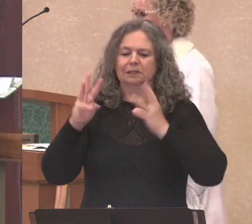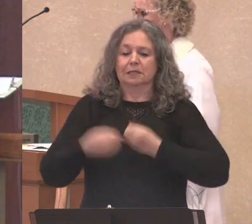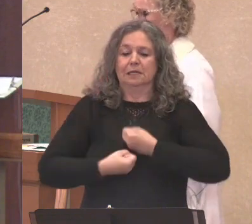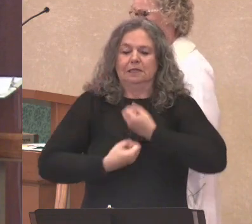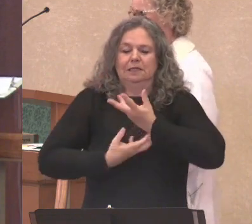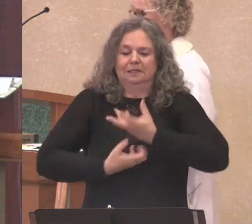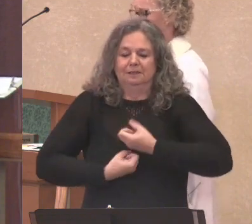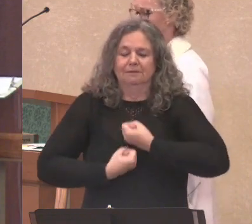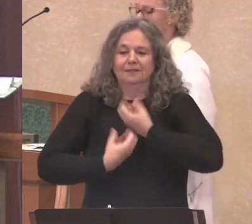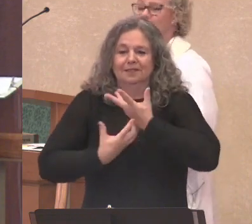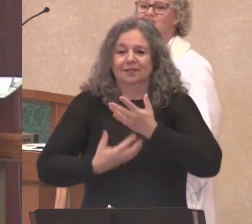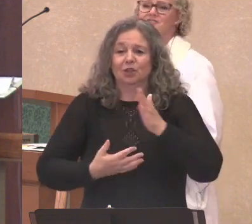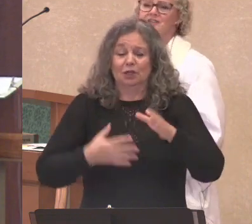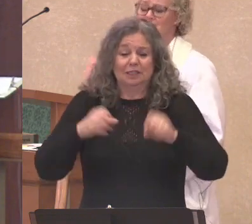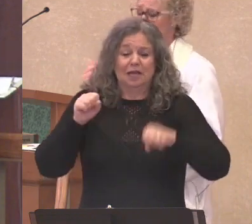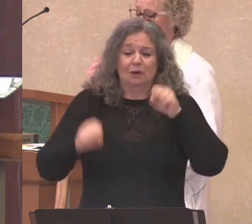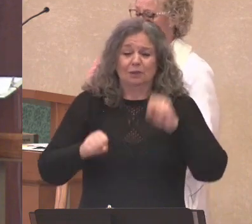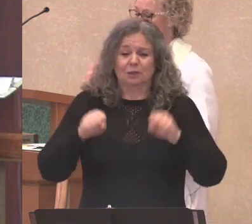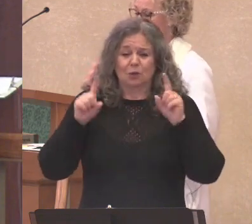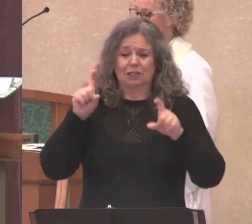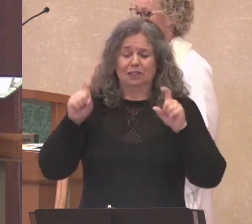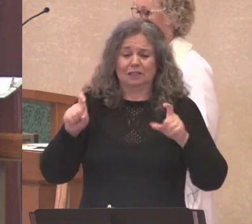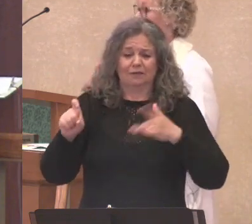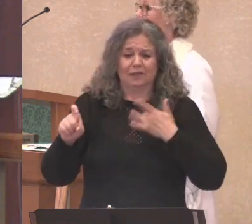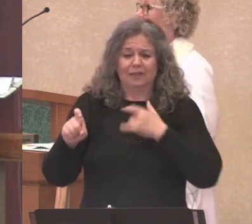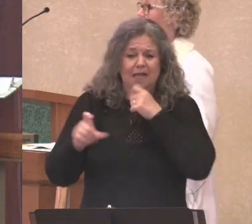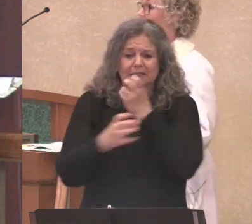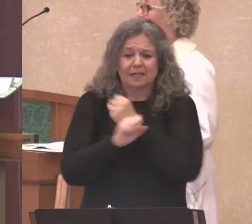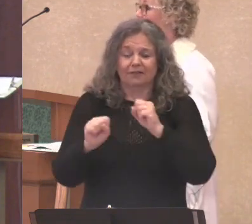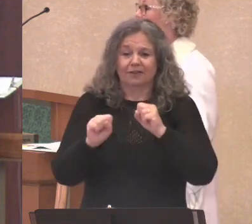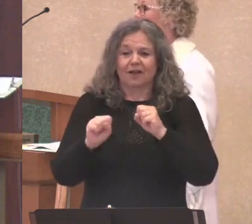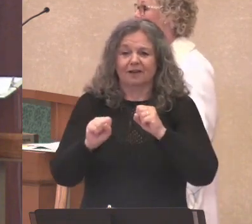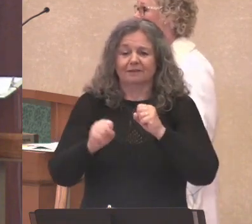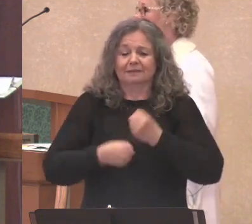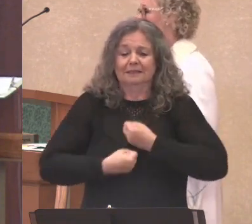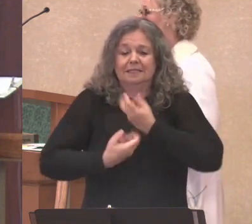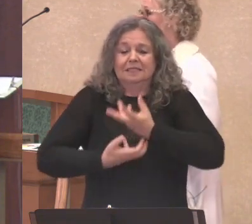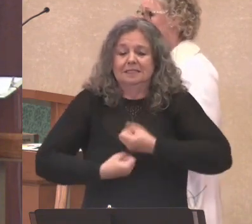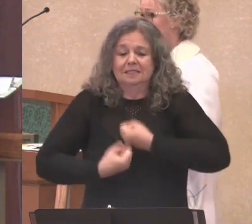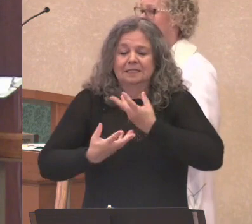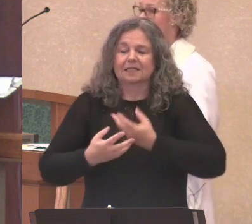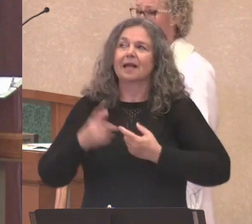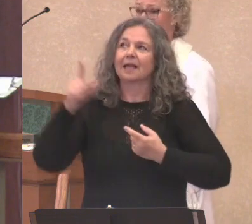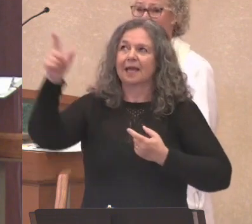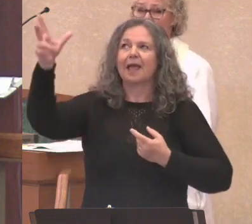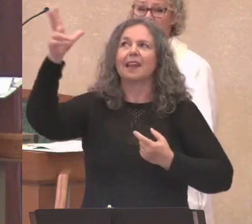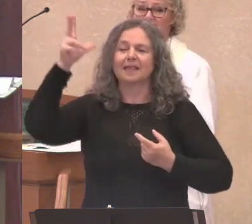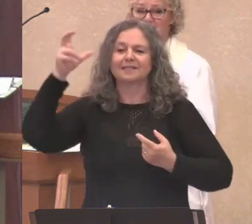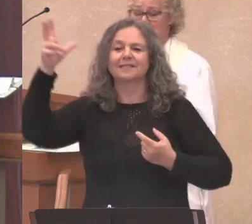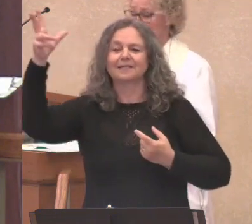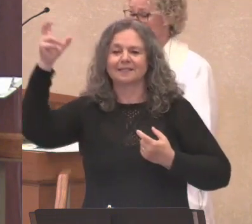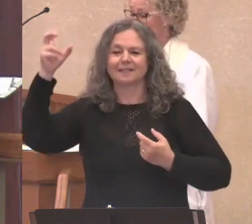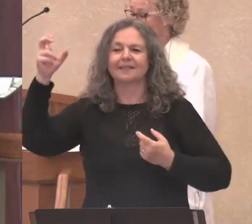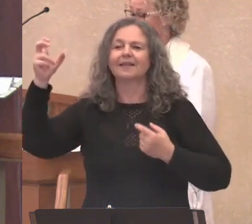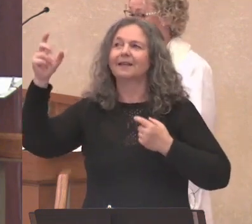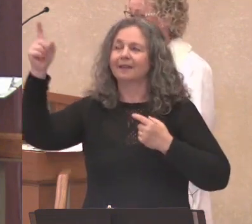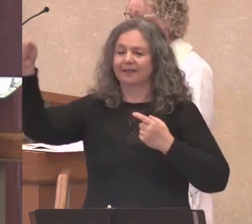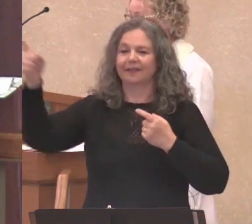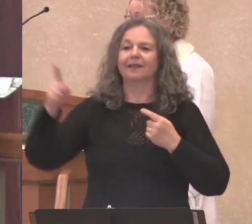emotions, your doubts and questions and insecurities, because God listens and God